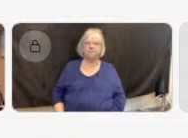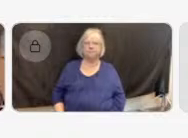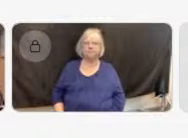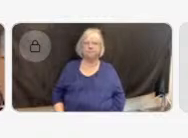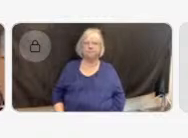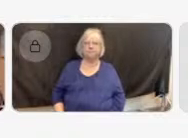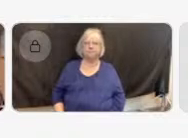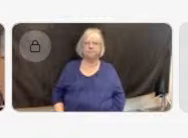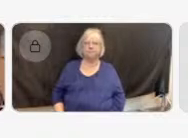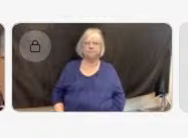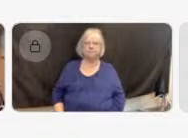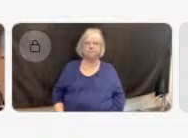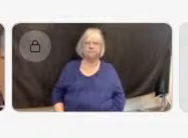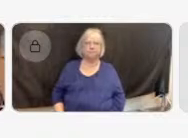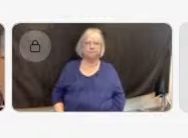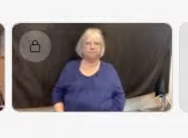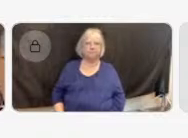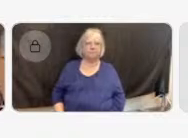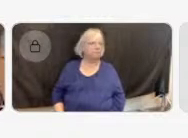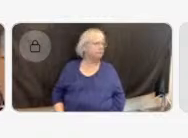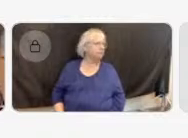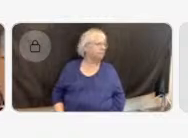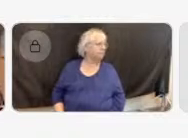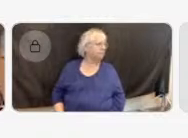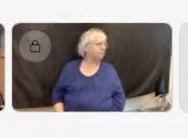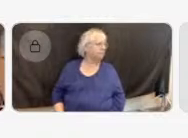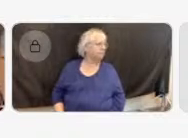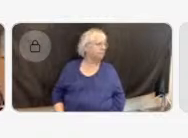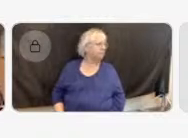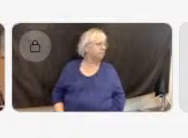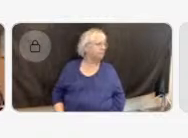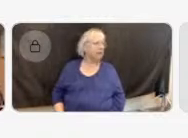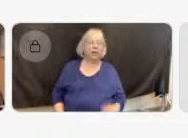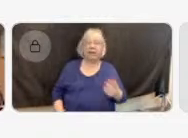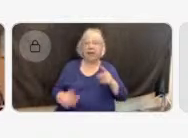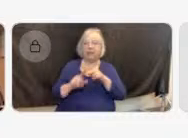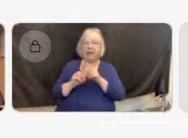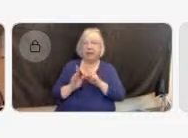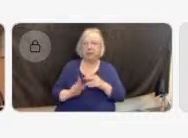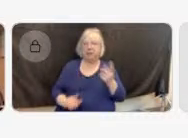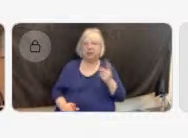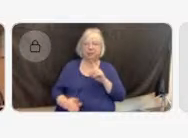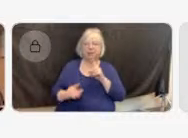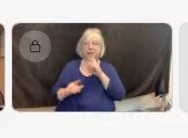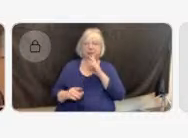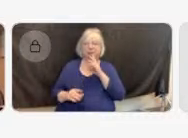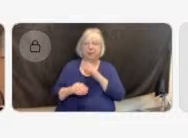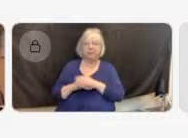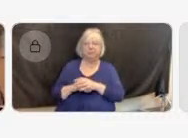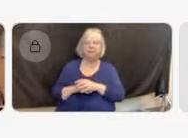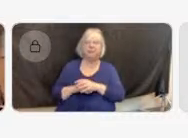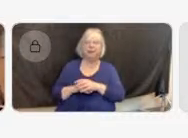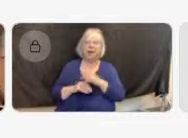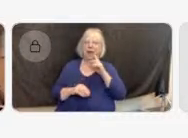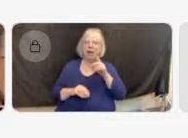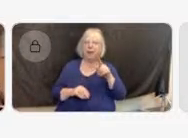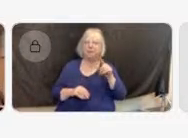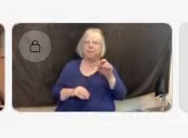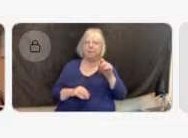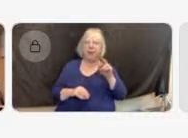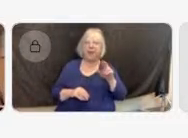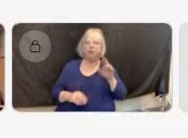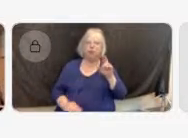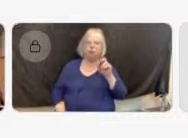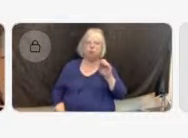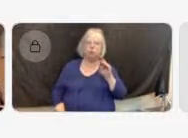Is the applicant ready to speak? Yes. Thank you. Thank you very much. I'm Pastor Robert Smith,